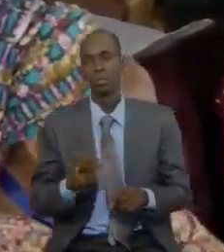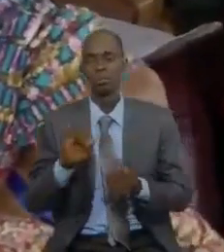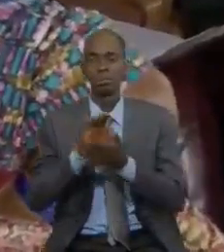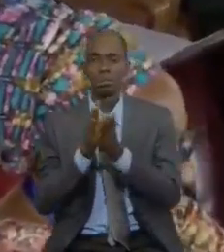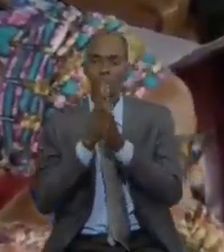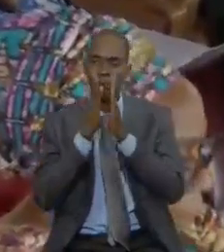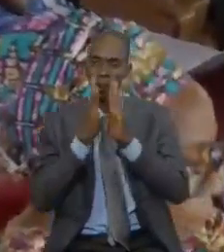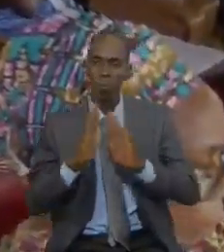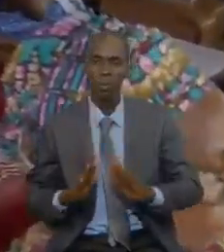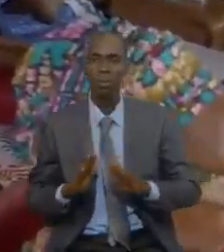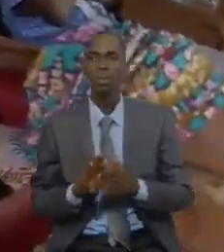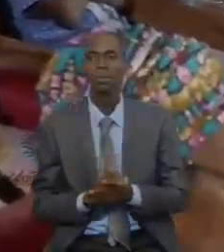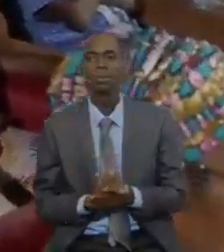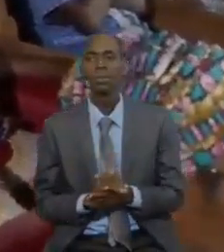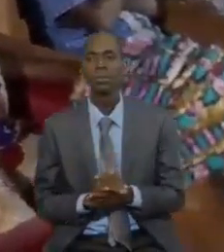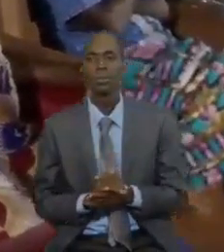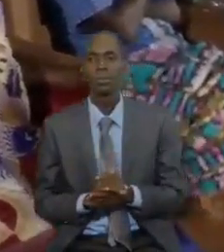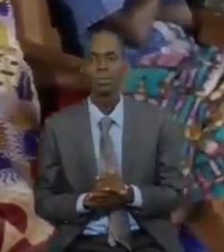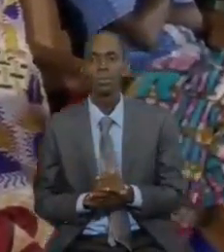making peace.